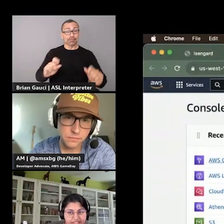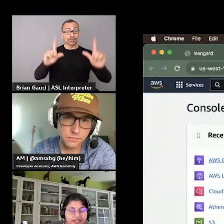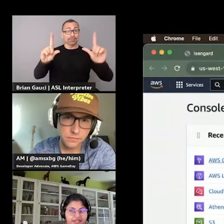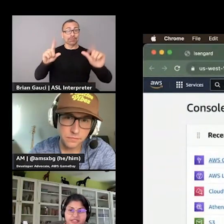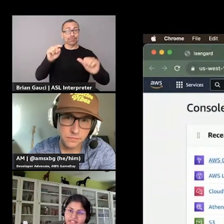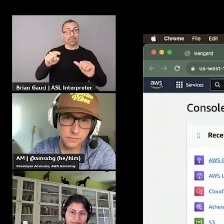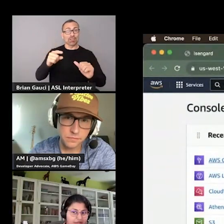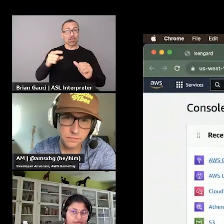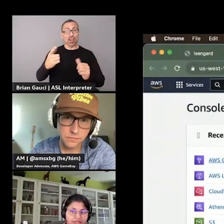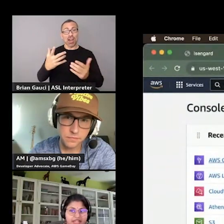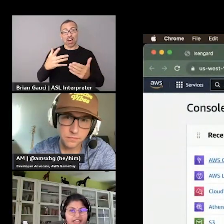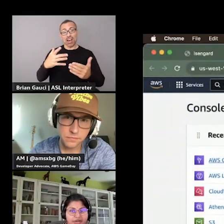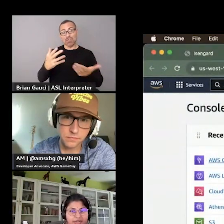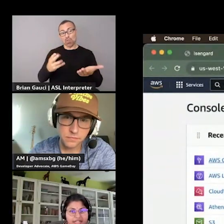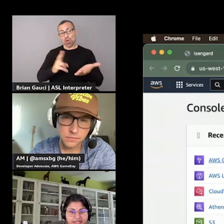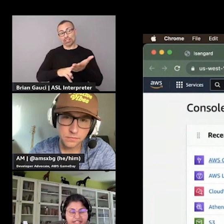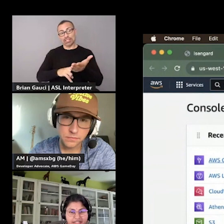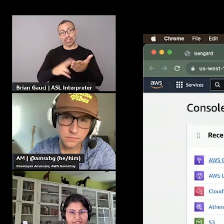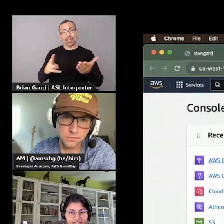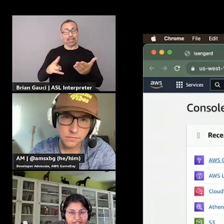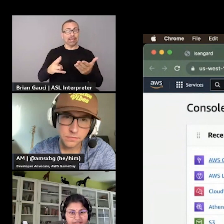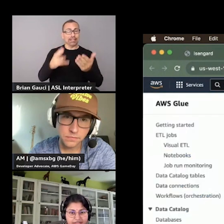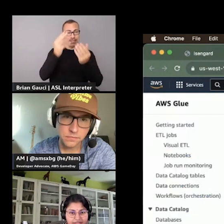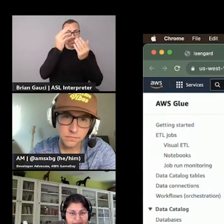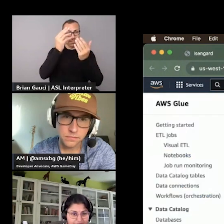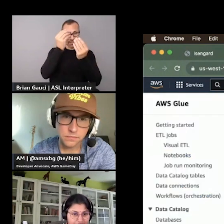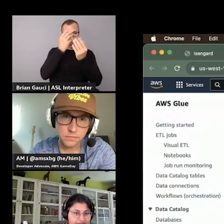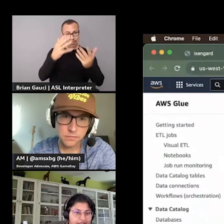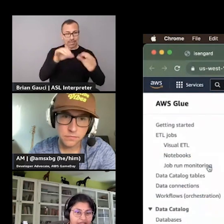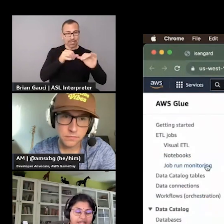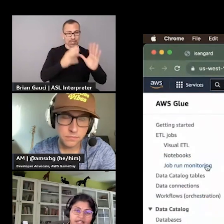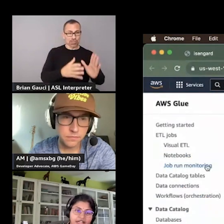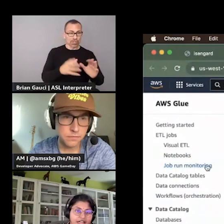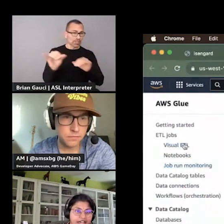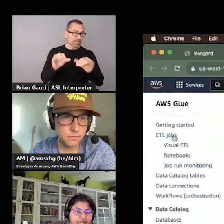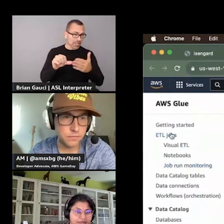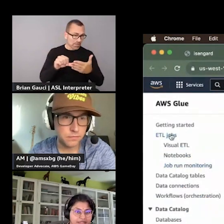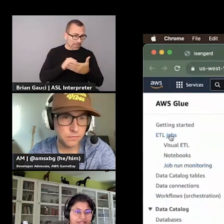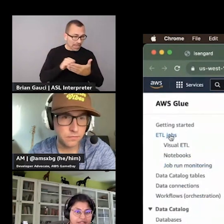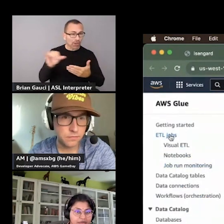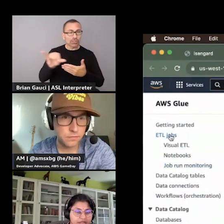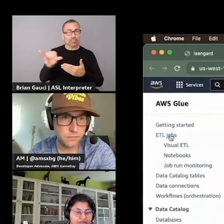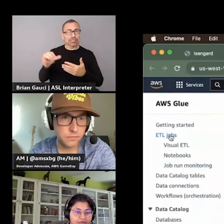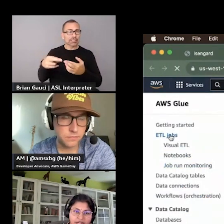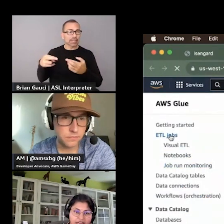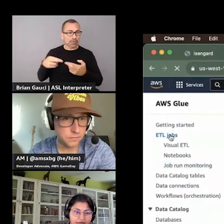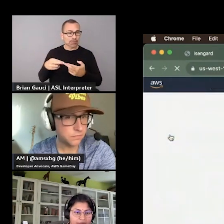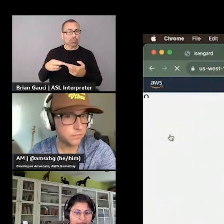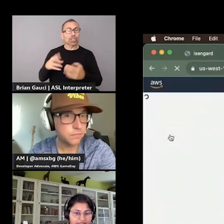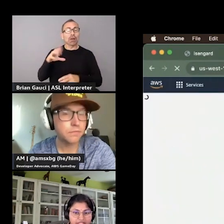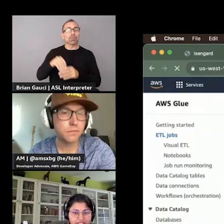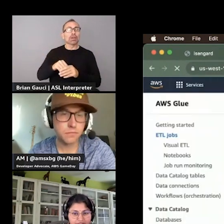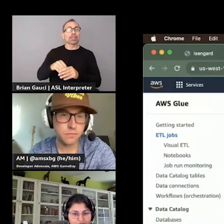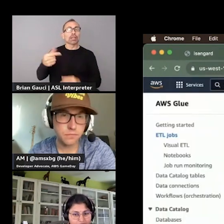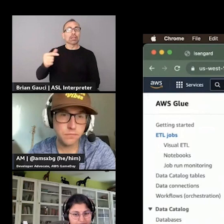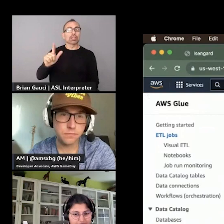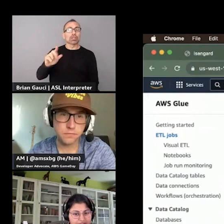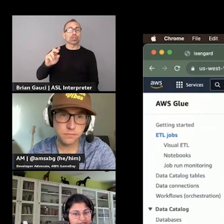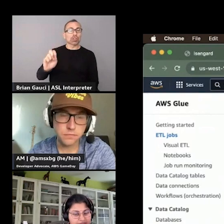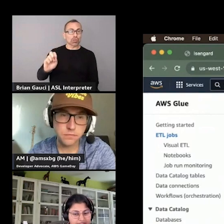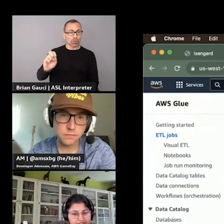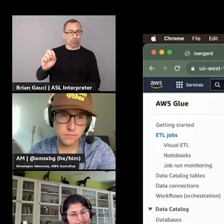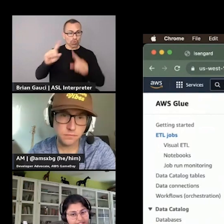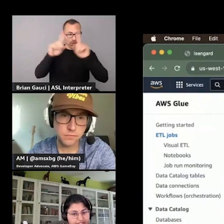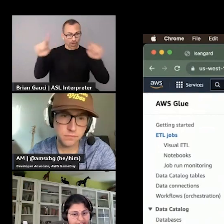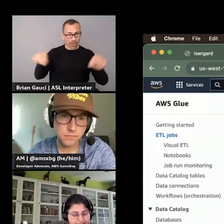data engineer, the same account. I have logged in as data engineer, same region. I am in the Glue console. I'll open my ETL jobs